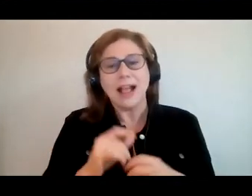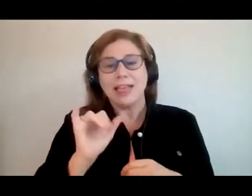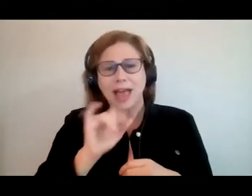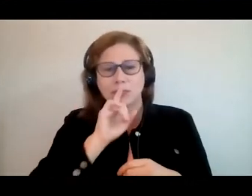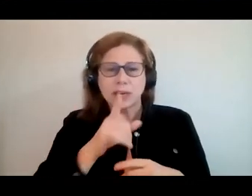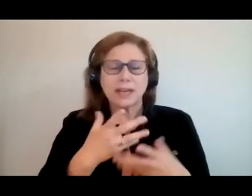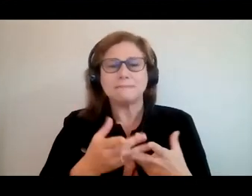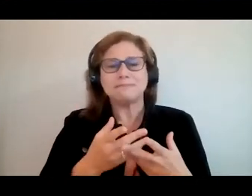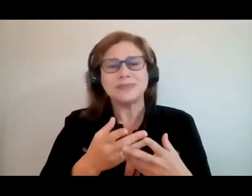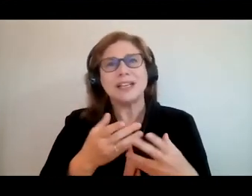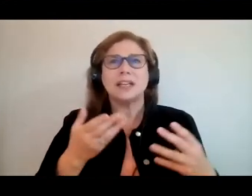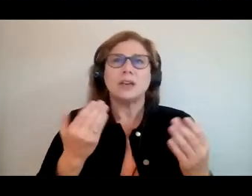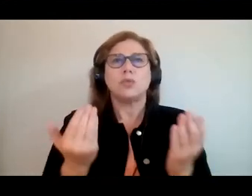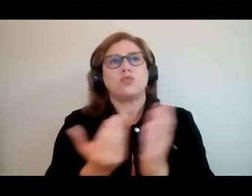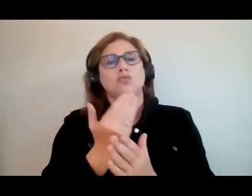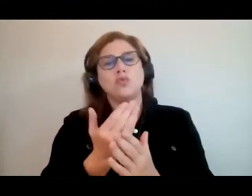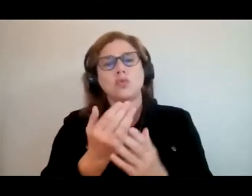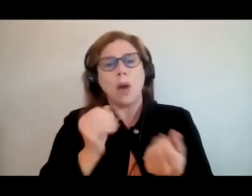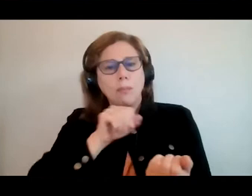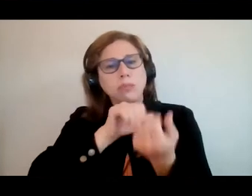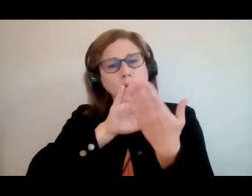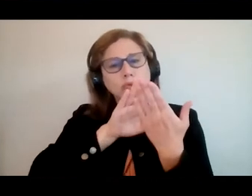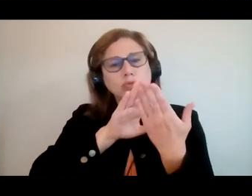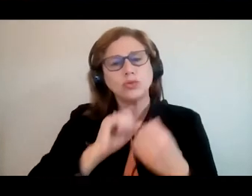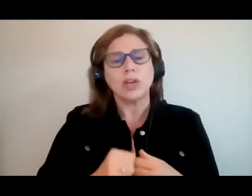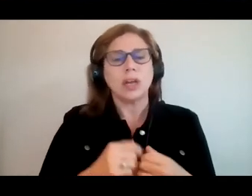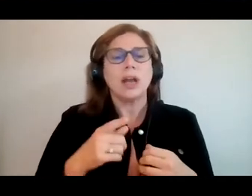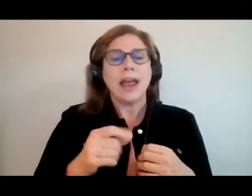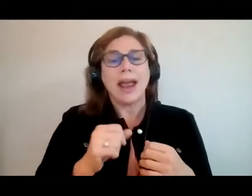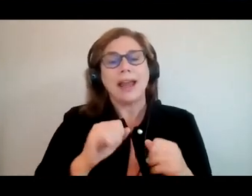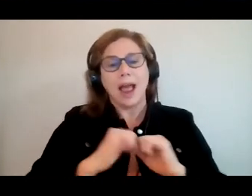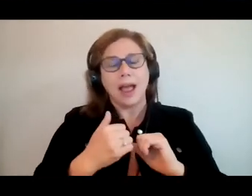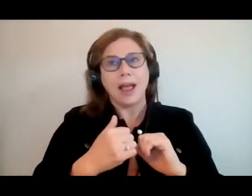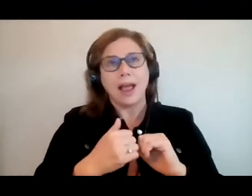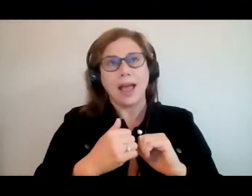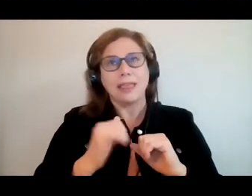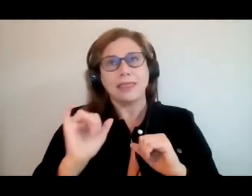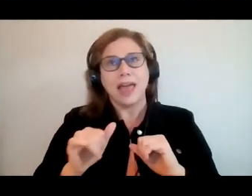of the now expected ways in which we come to know transness through culture.